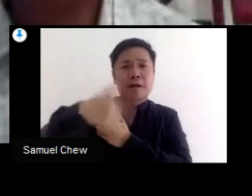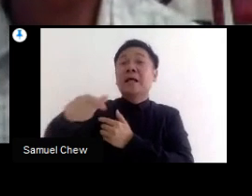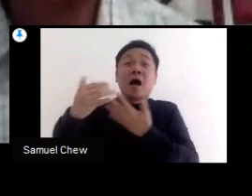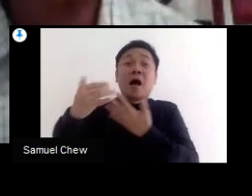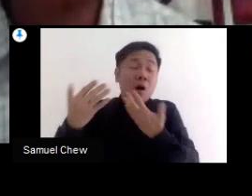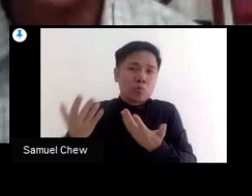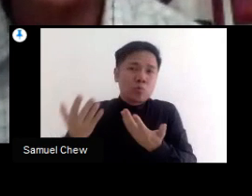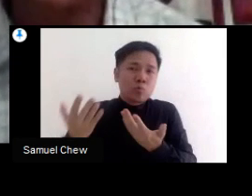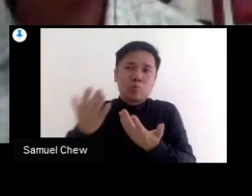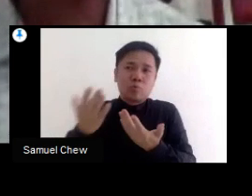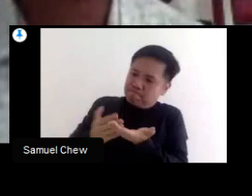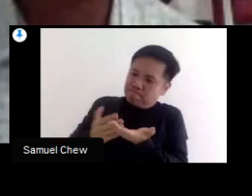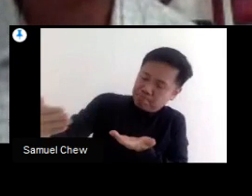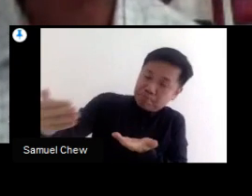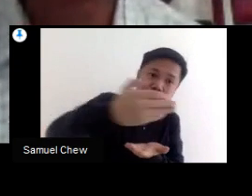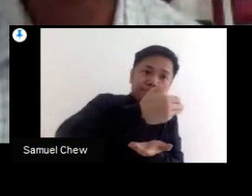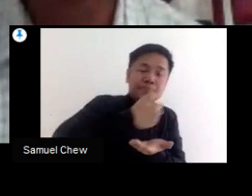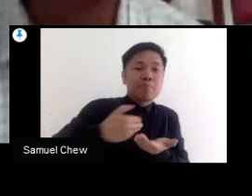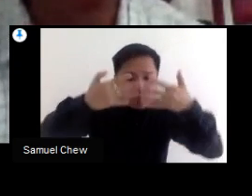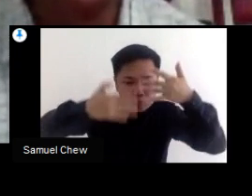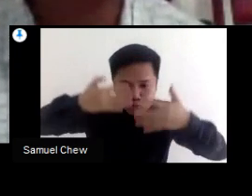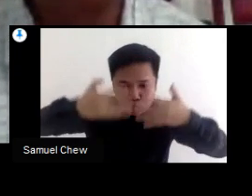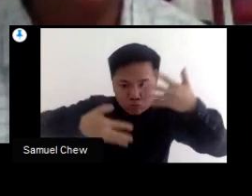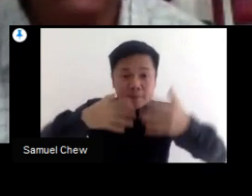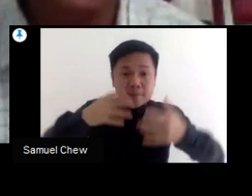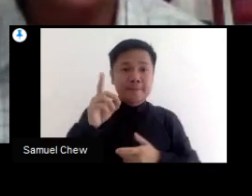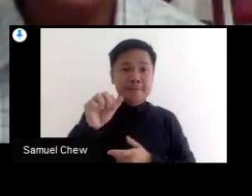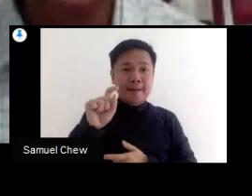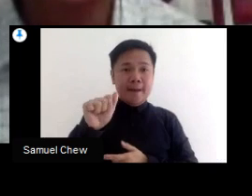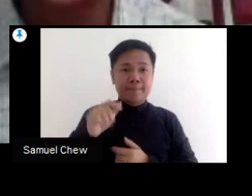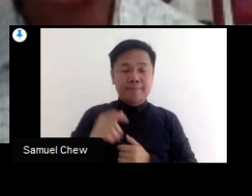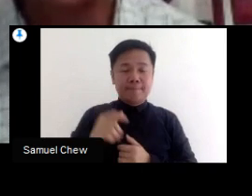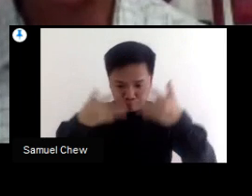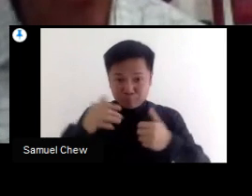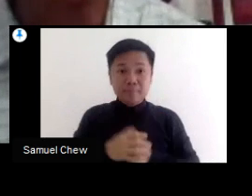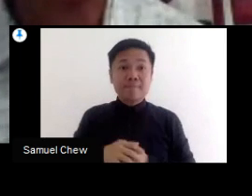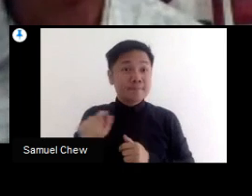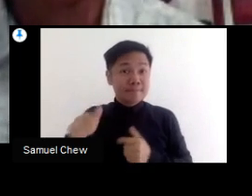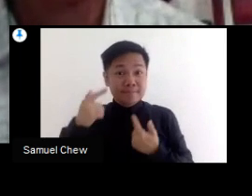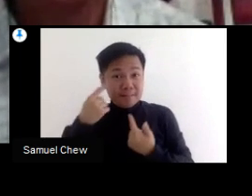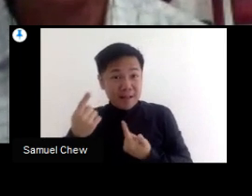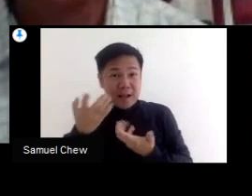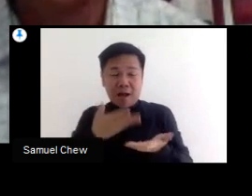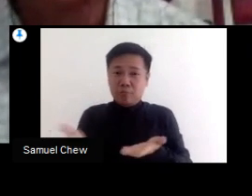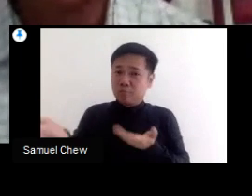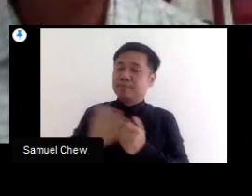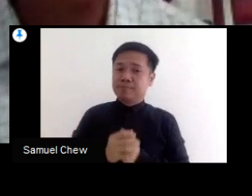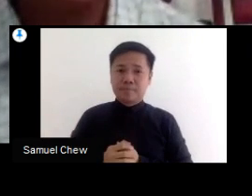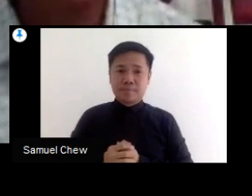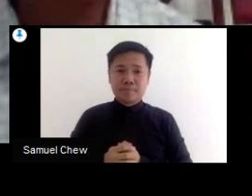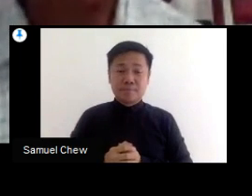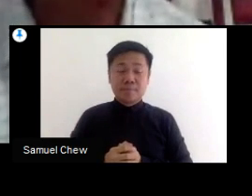Government of India sets great stores by monitoring of global goals and development of instruments and tools for the purpose. Therefore,